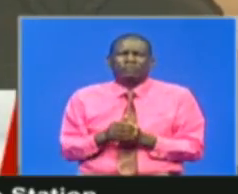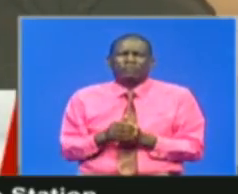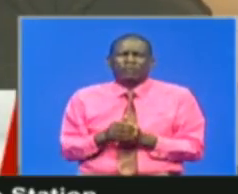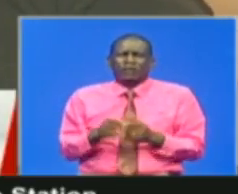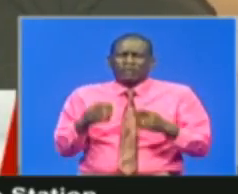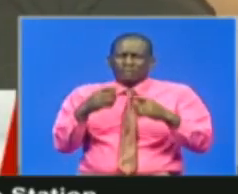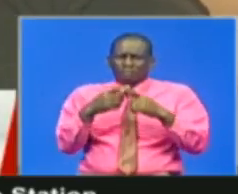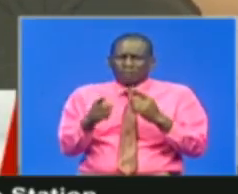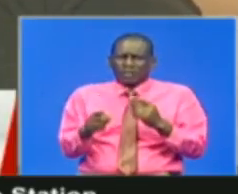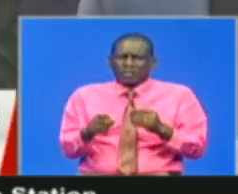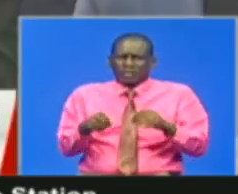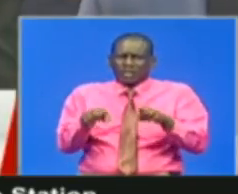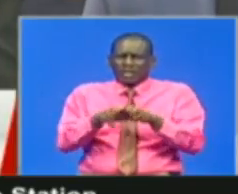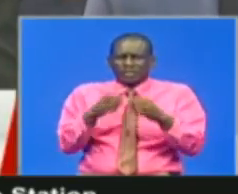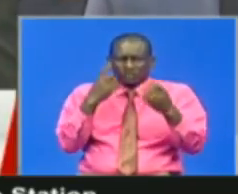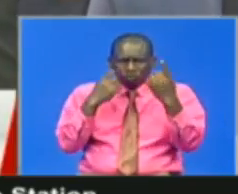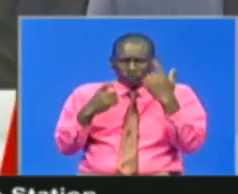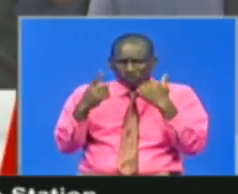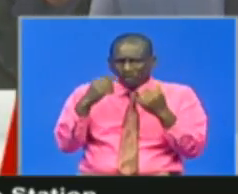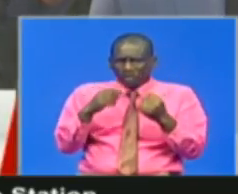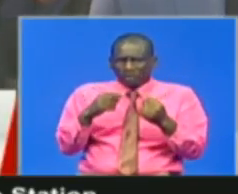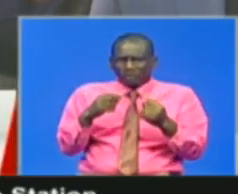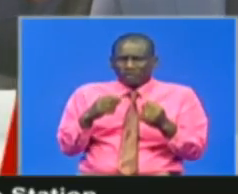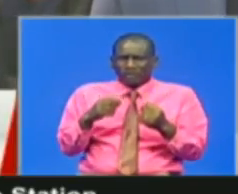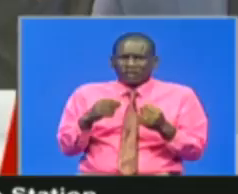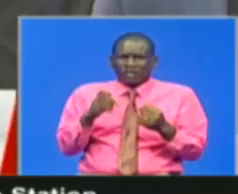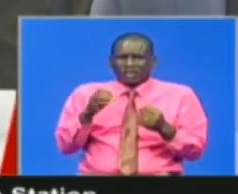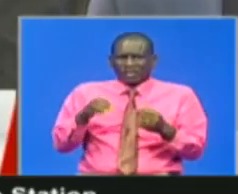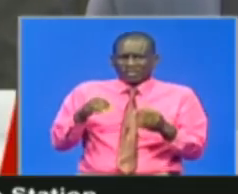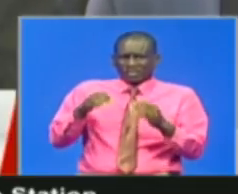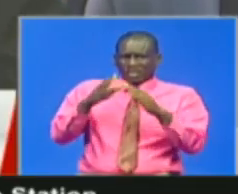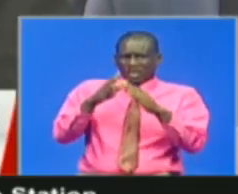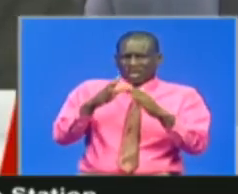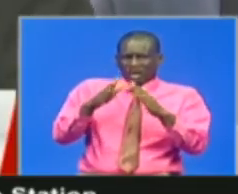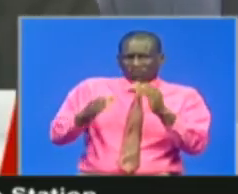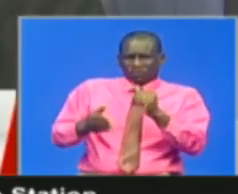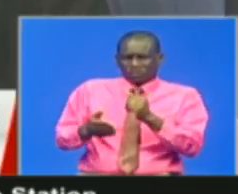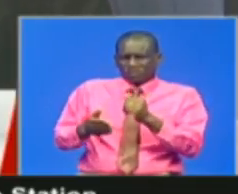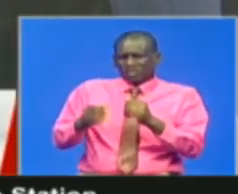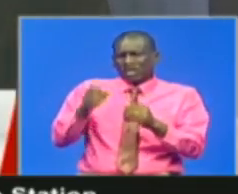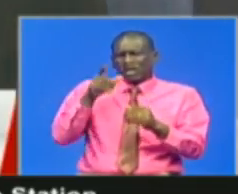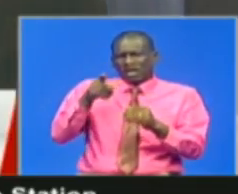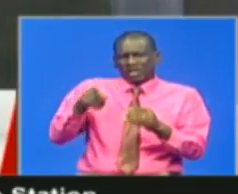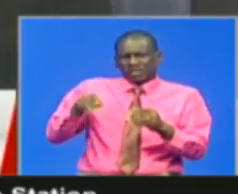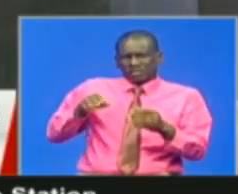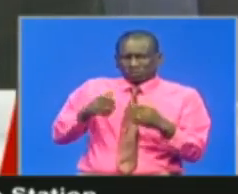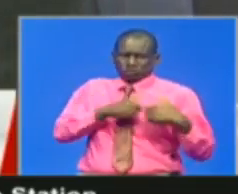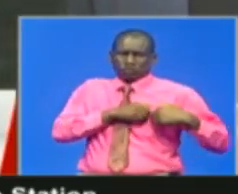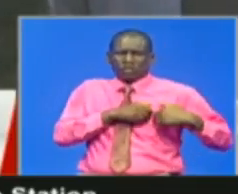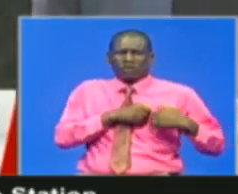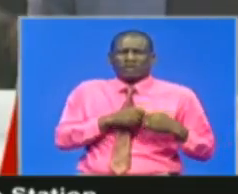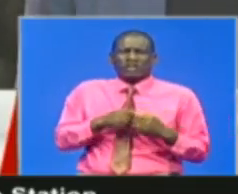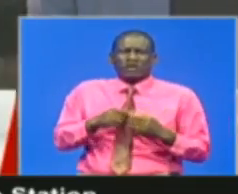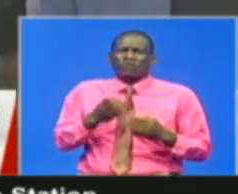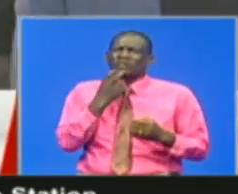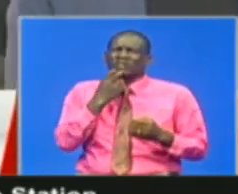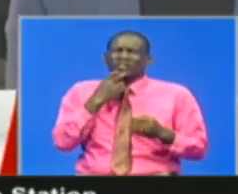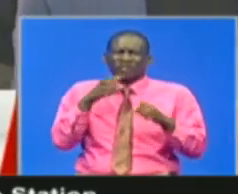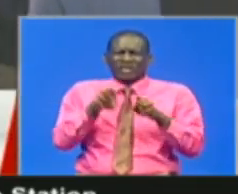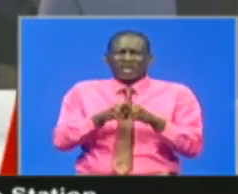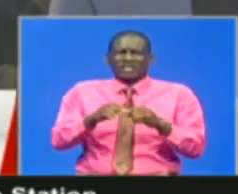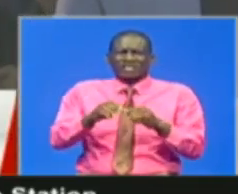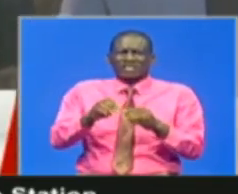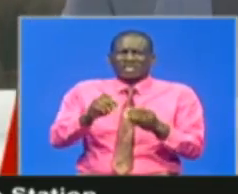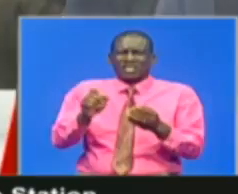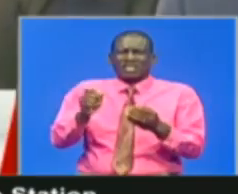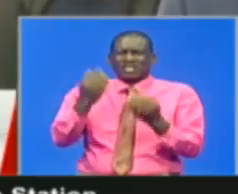However, while he cried, his mistress could manage a laugh as her lawyer, Cliff Ombeta, seemingly shared a joke